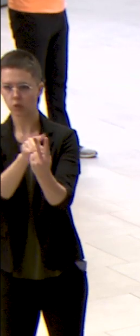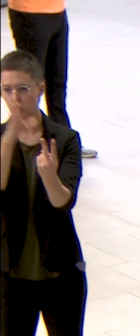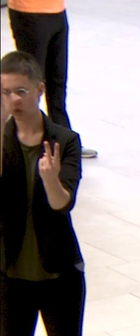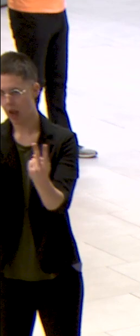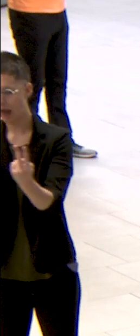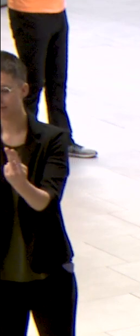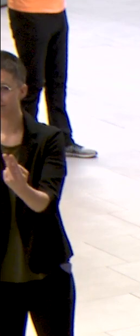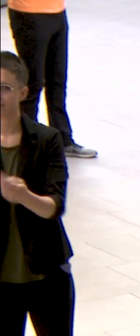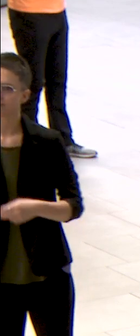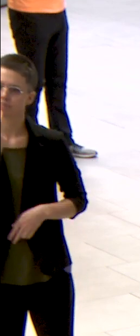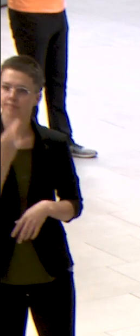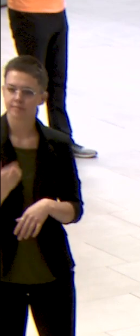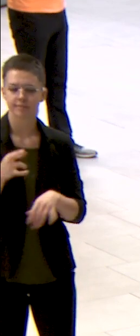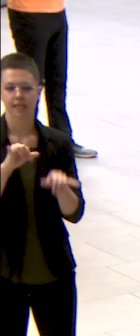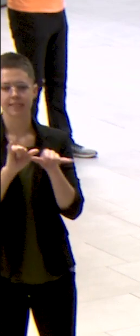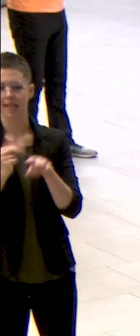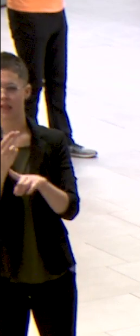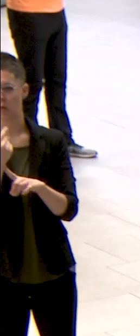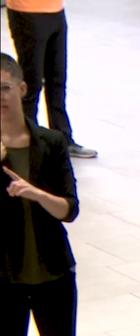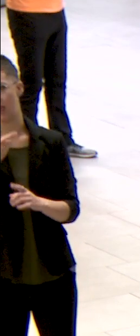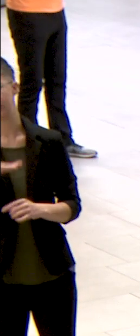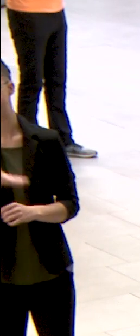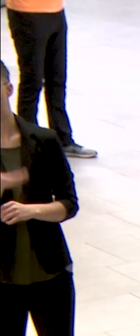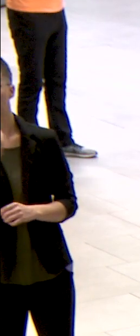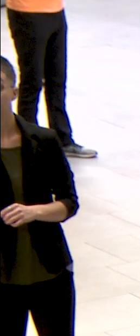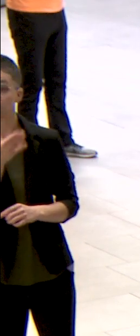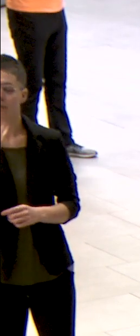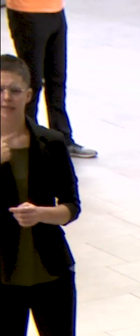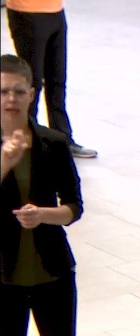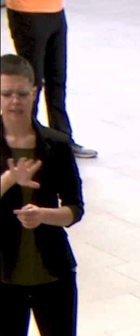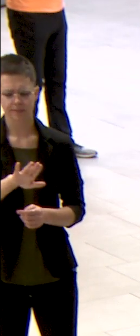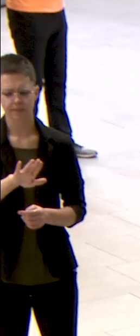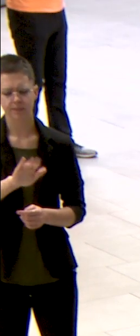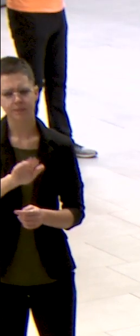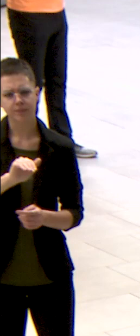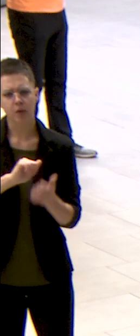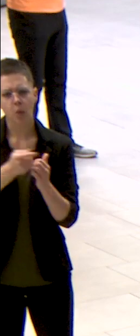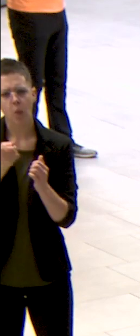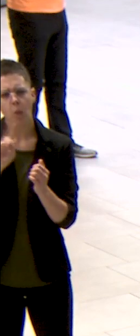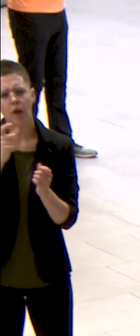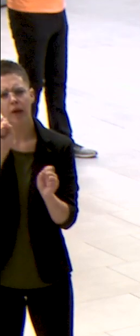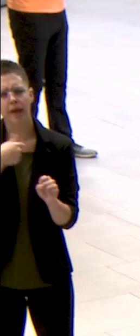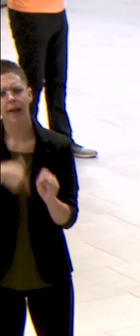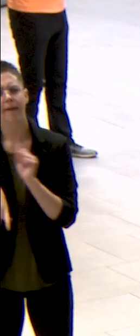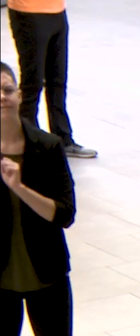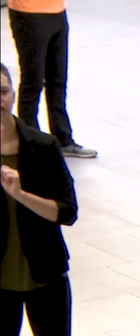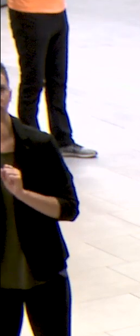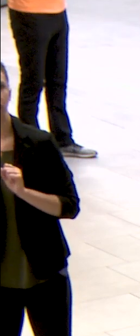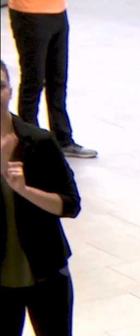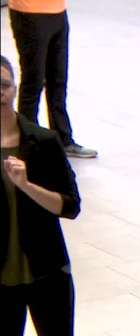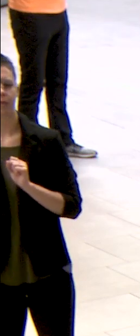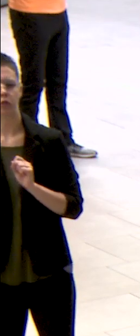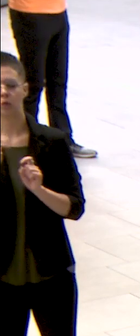happened to be staying at the same hotel that I was at, and over breakfast, I asked them, I said, hey, where could I go to find some really good barbecue? I had no